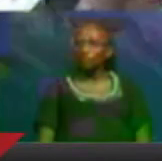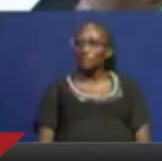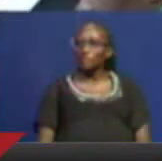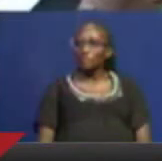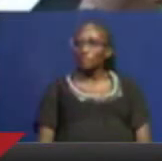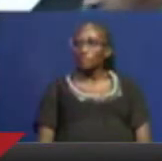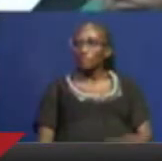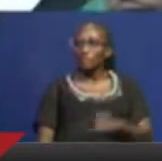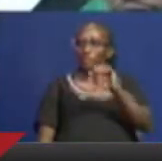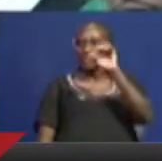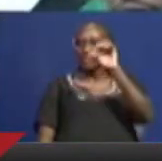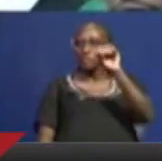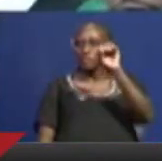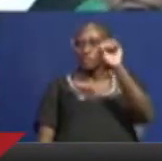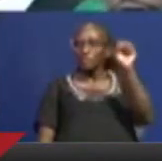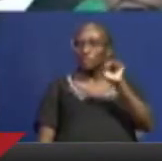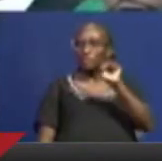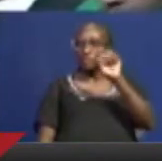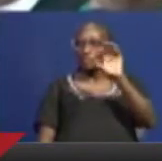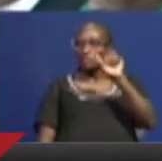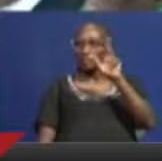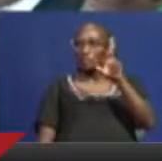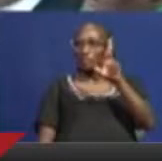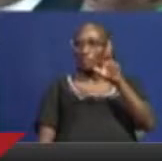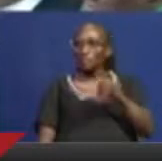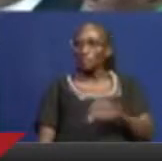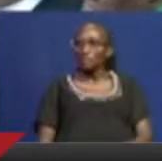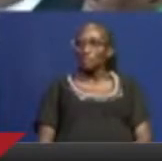Kapsaret Oscar Sudi.